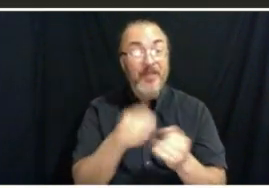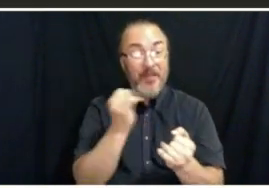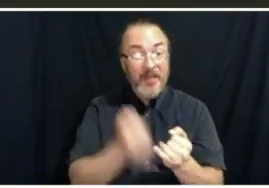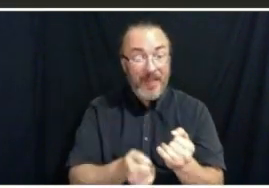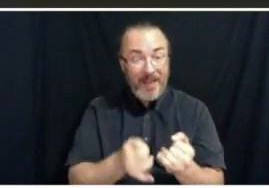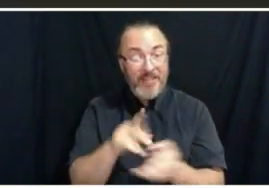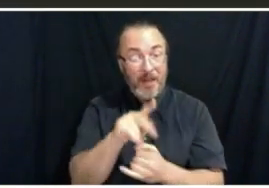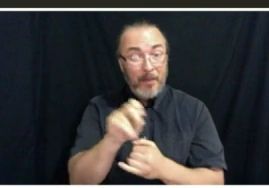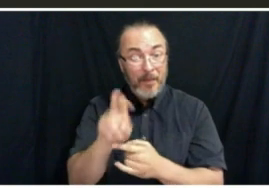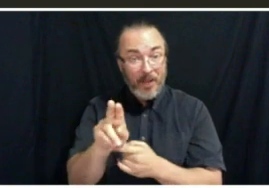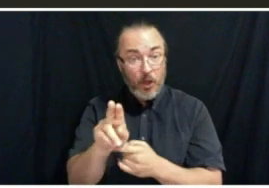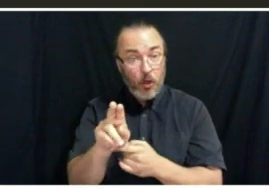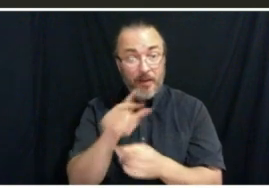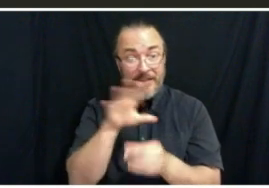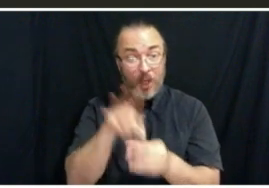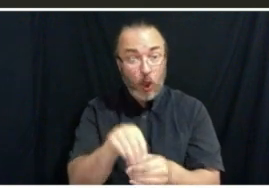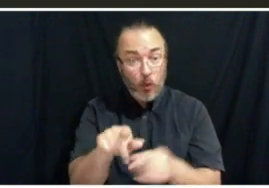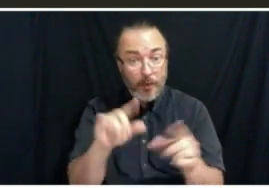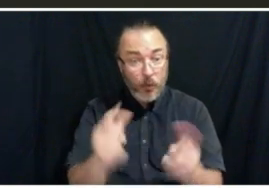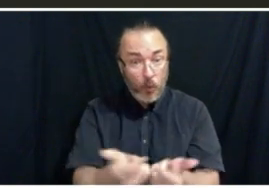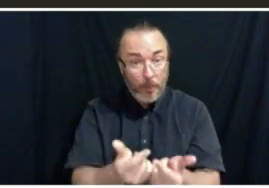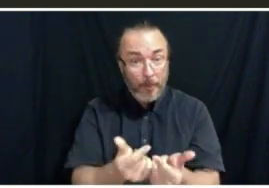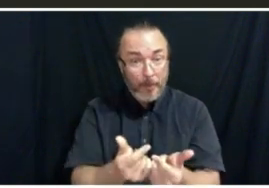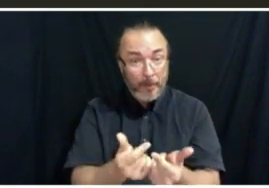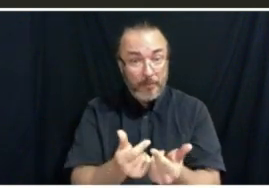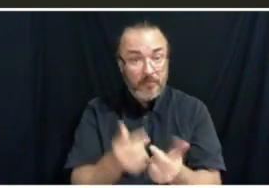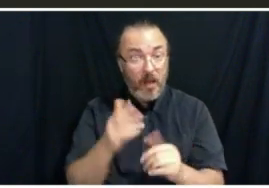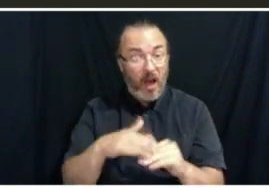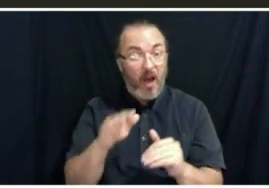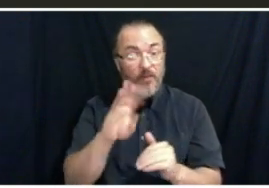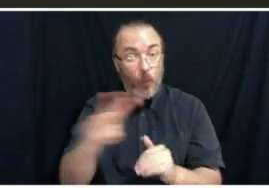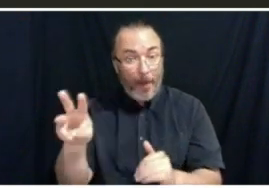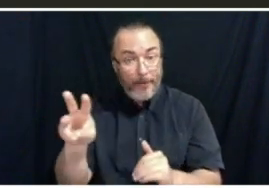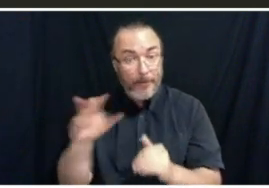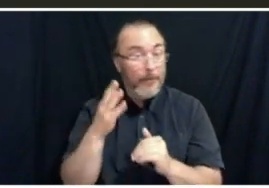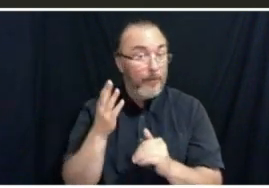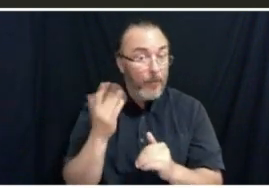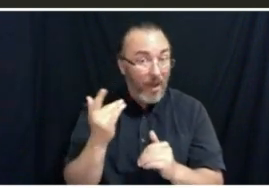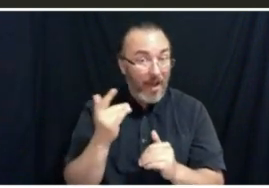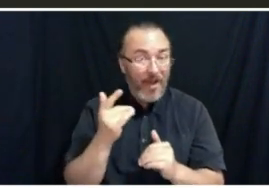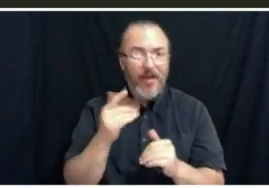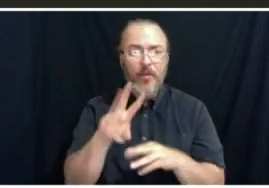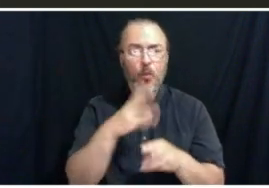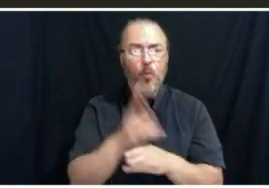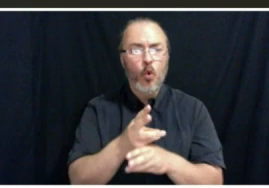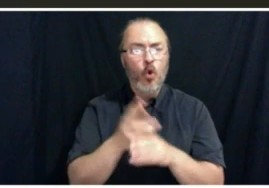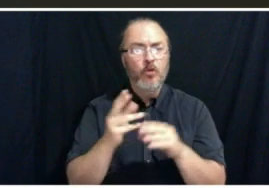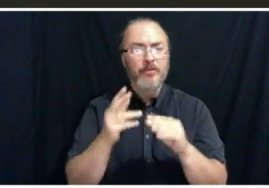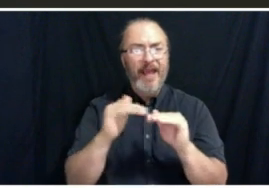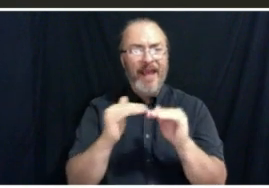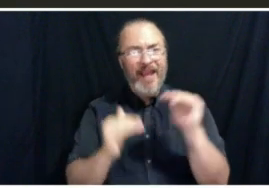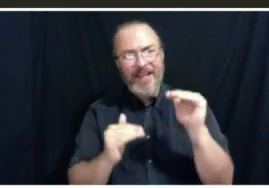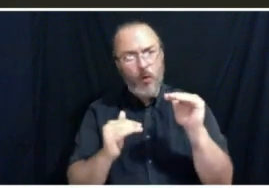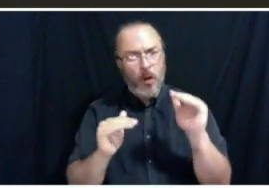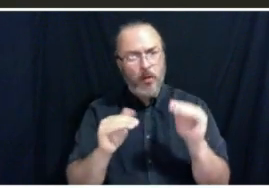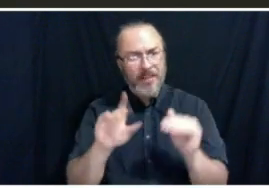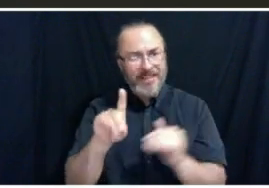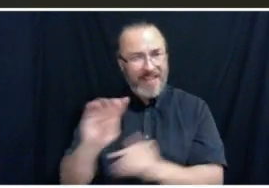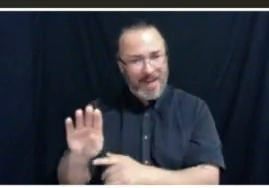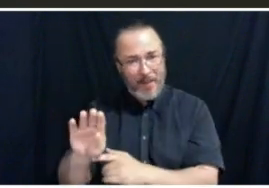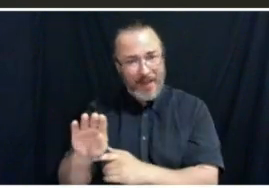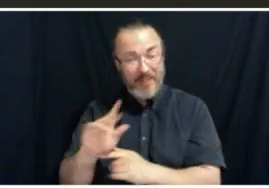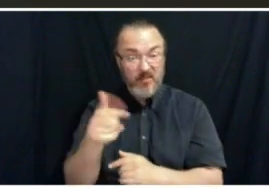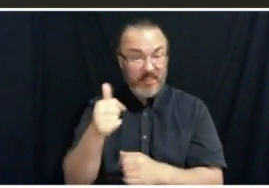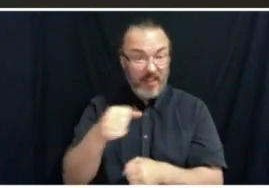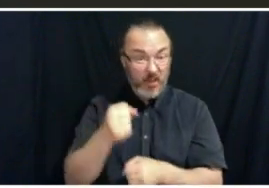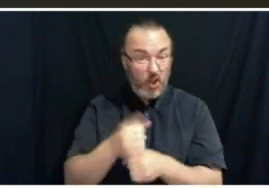group with our other two websites. WIDE, the World Inequality Database on Education, is celebrating its 10th anniversary this year and